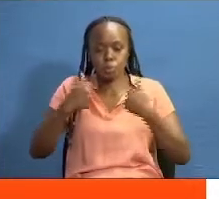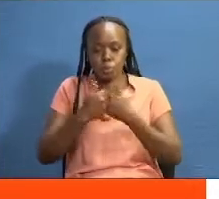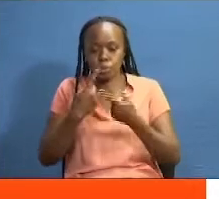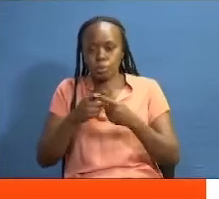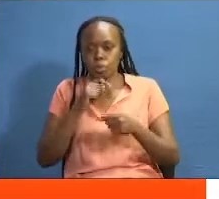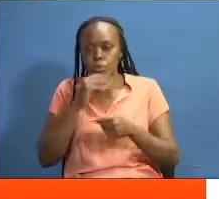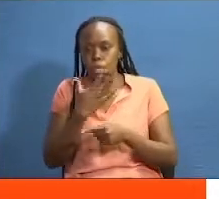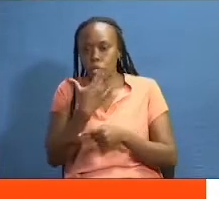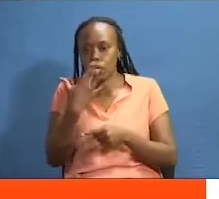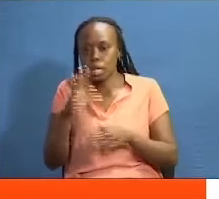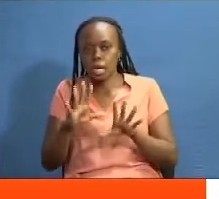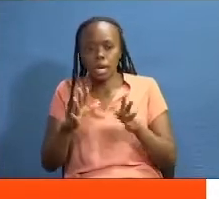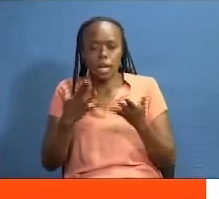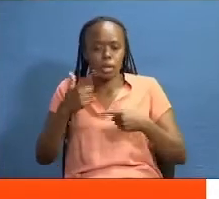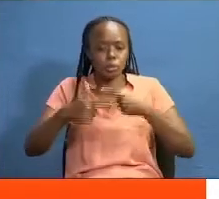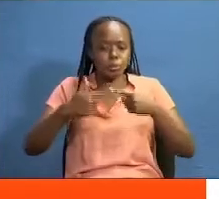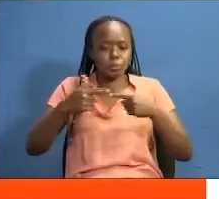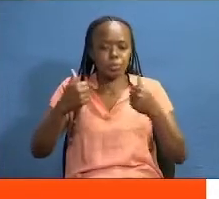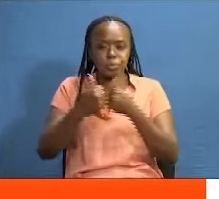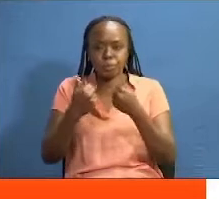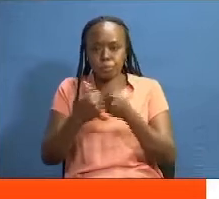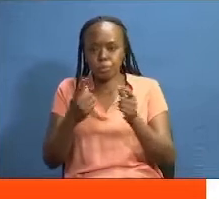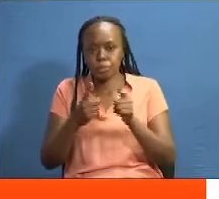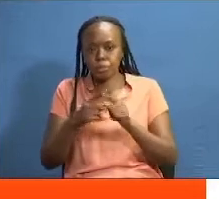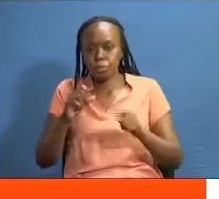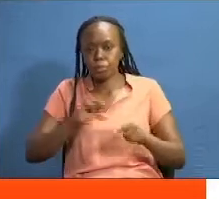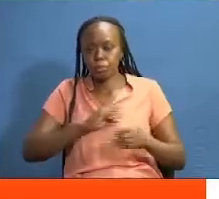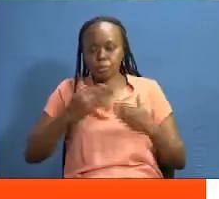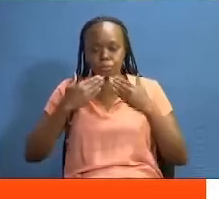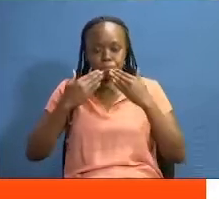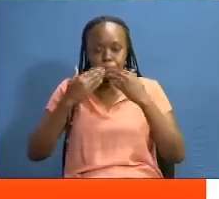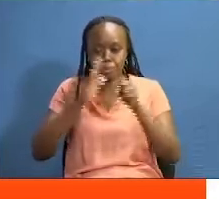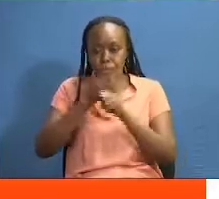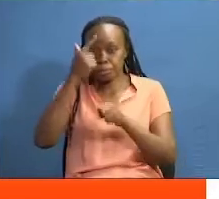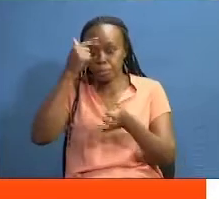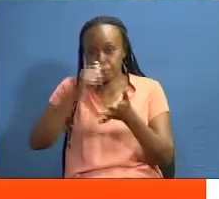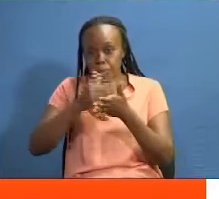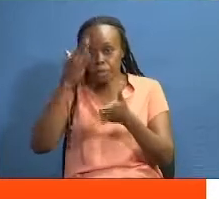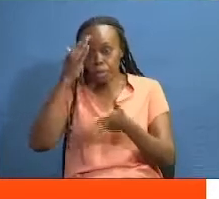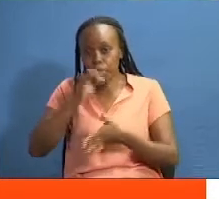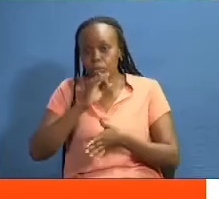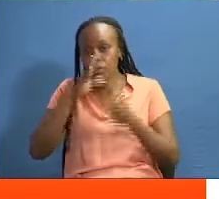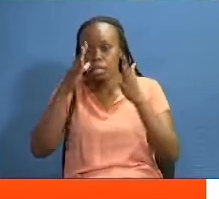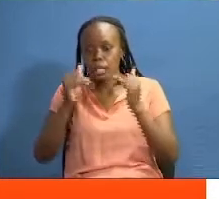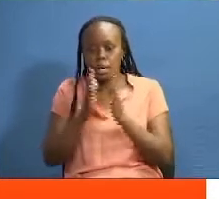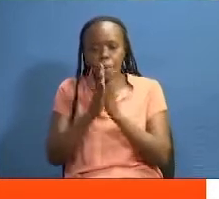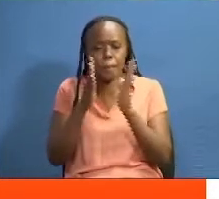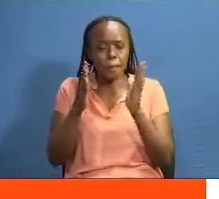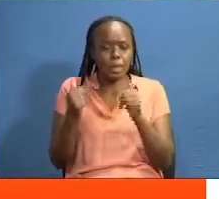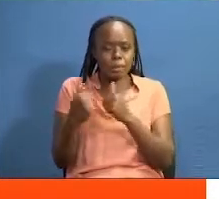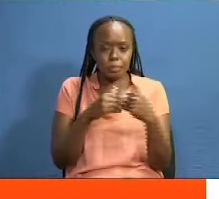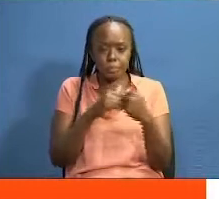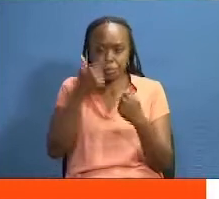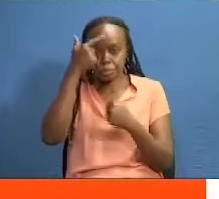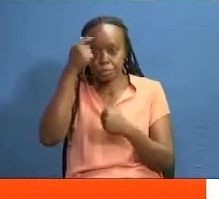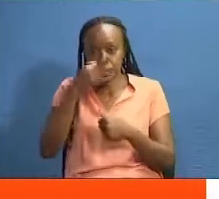the papers necessarily. How should the fresh graduates prepare for this? Thank you for that. I think this is now a major challenge.